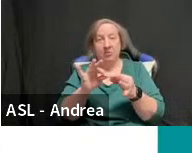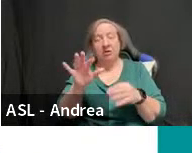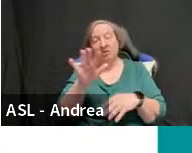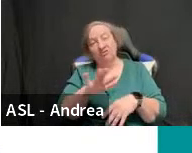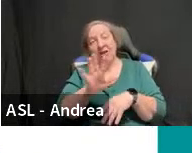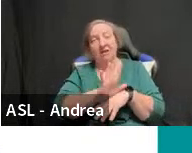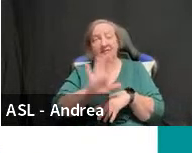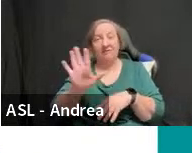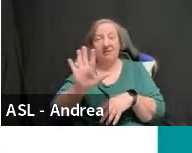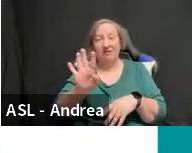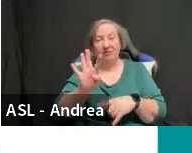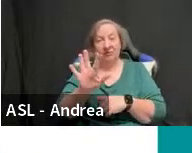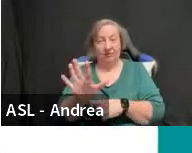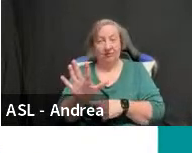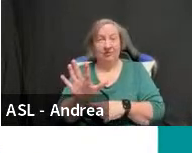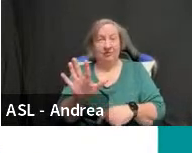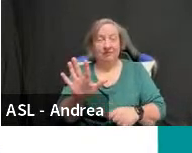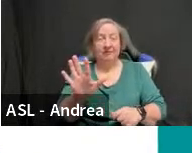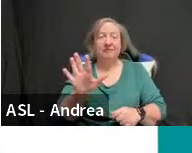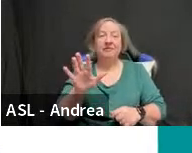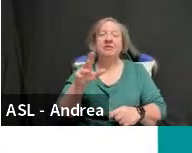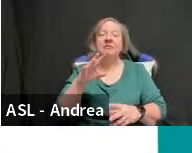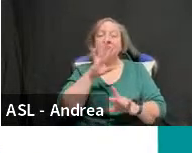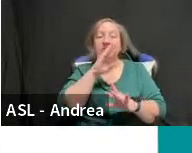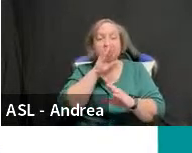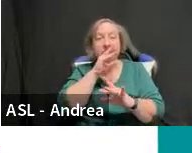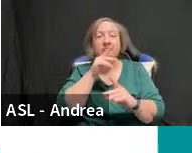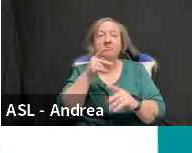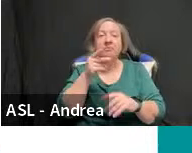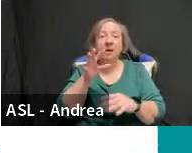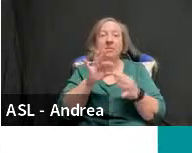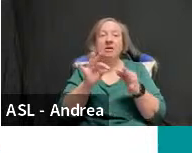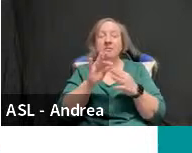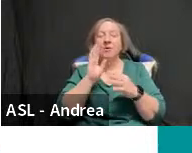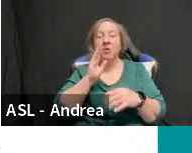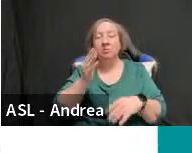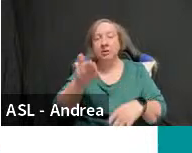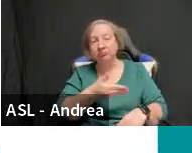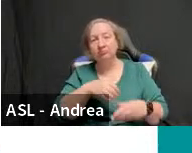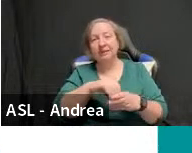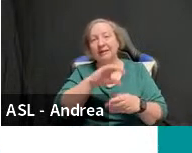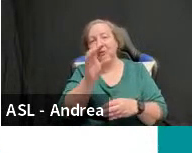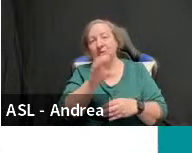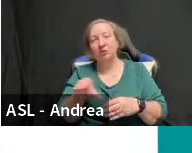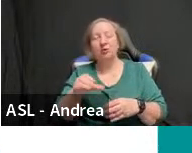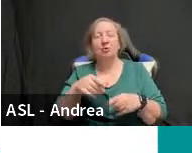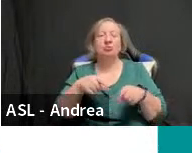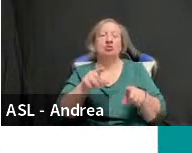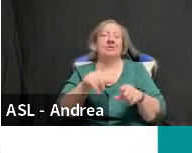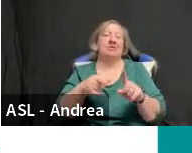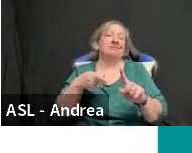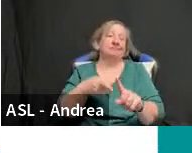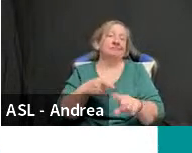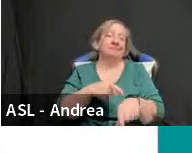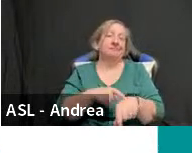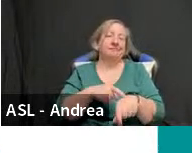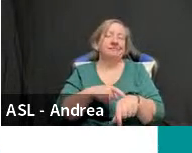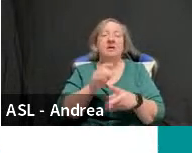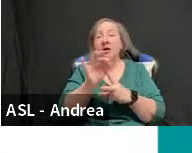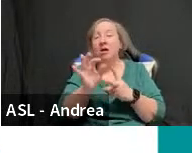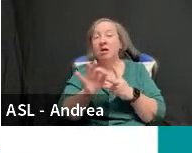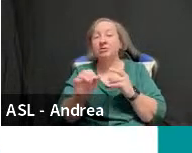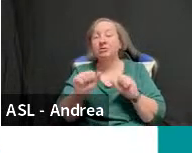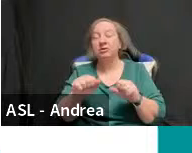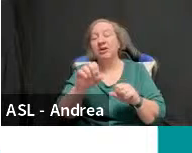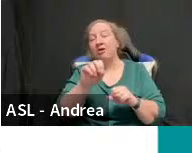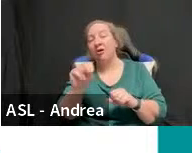around 5:45. Verbal public comment will be welcome in the Zoom webinar during this designated time with the option to turn on